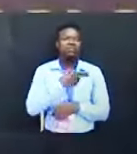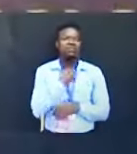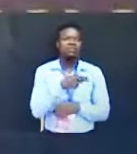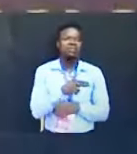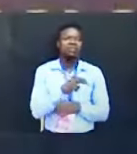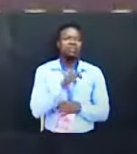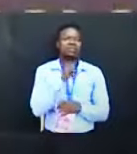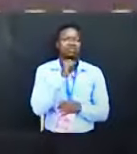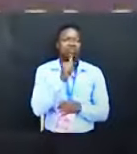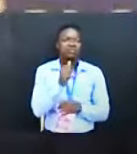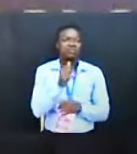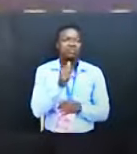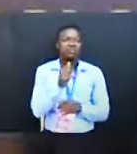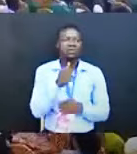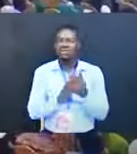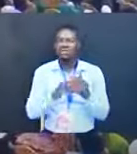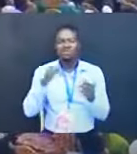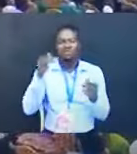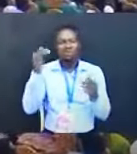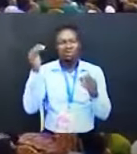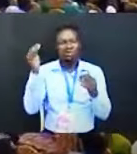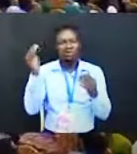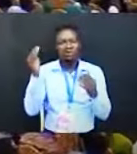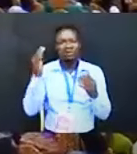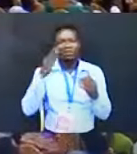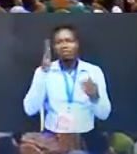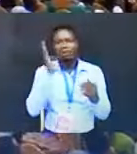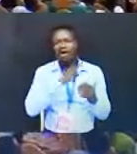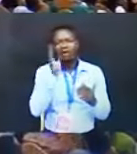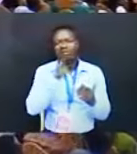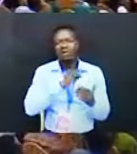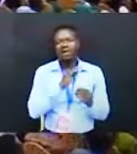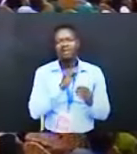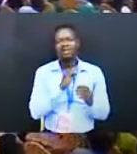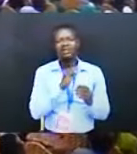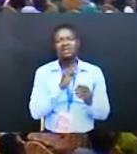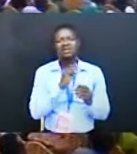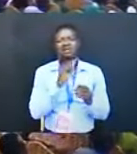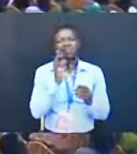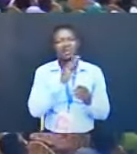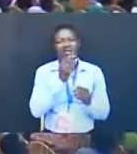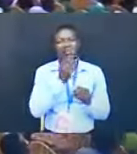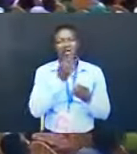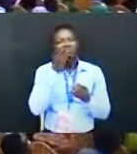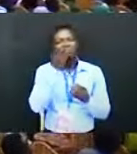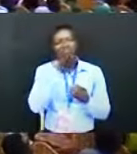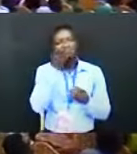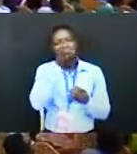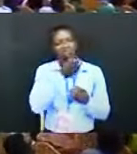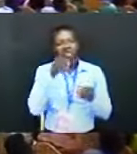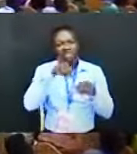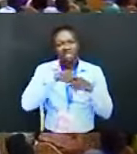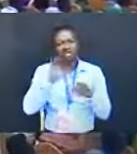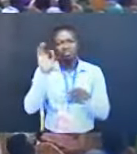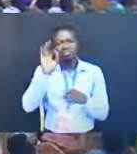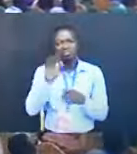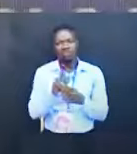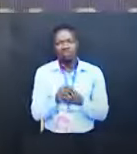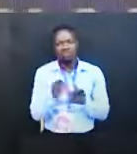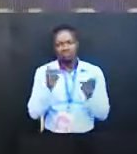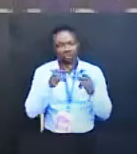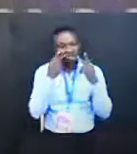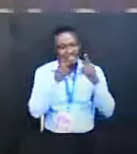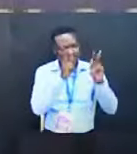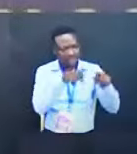not be making sarcastic remarks at weddings and in our preaching. When you see a fellow with 7